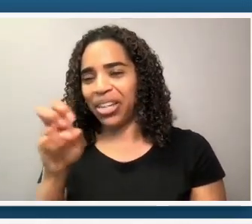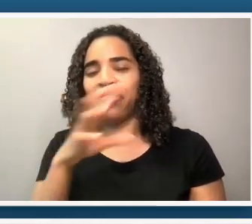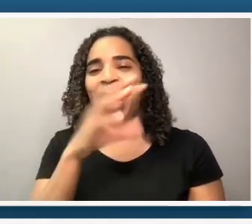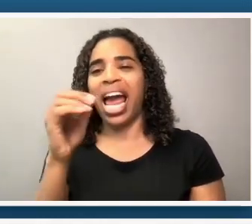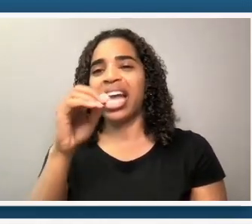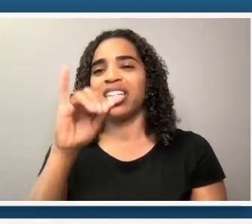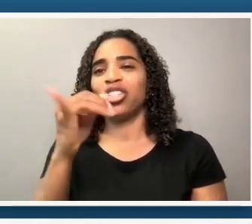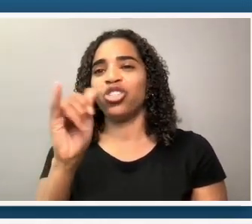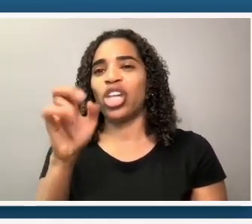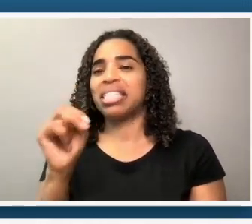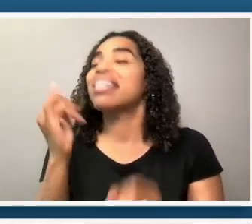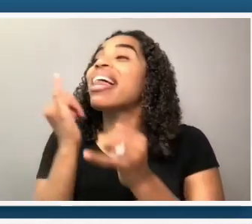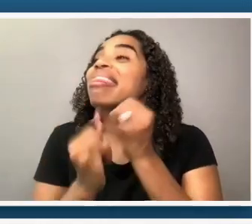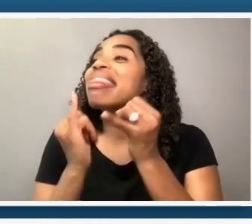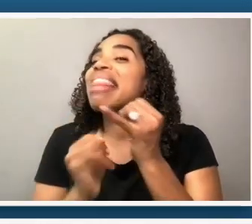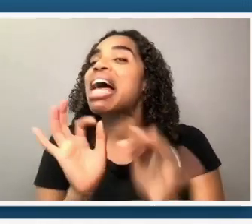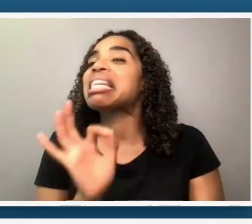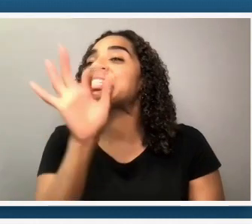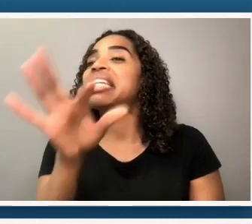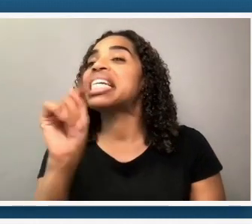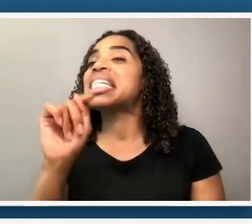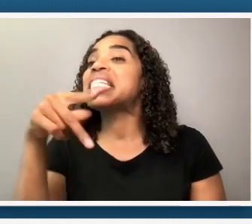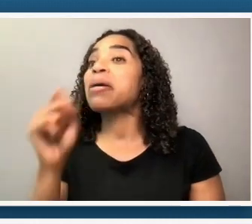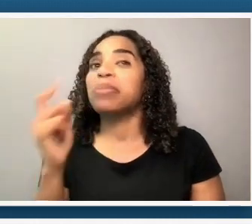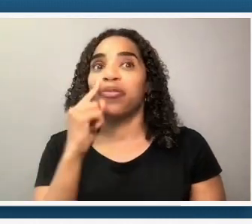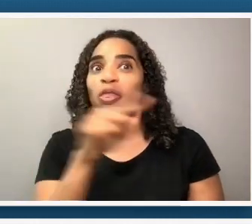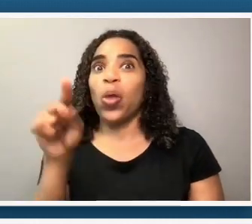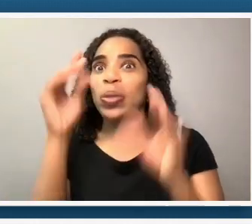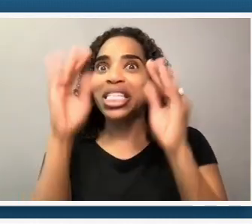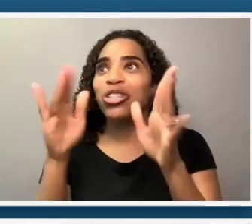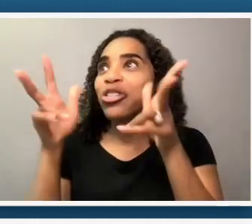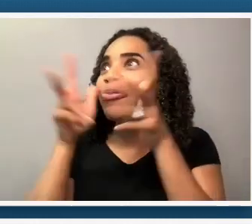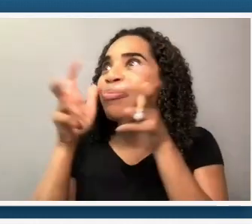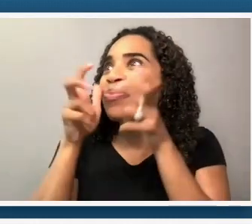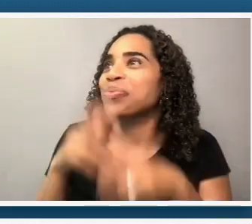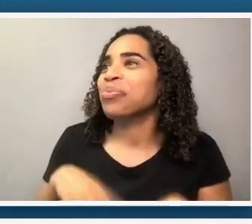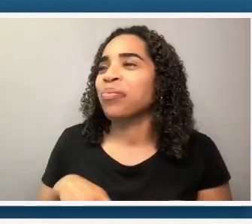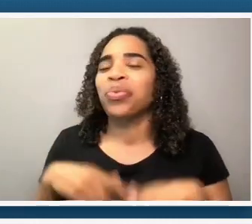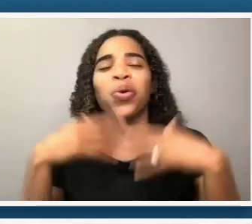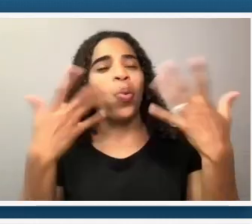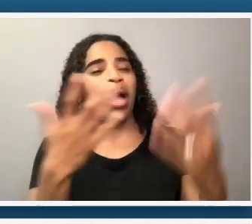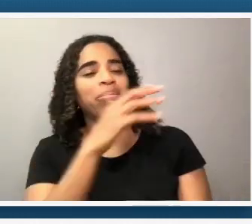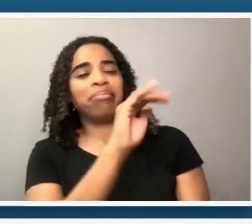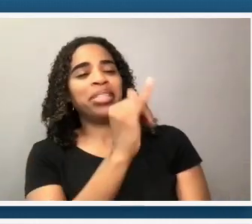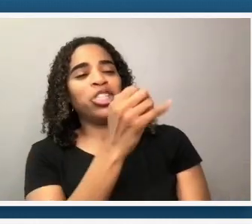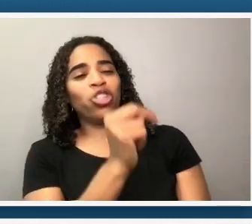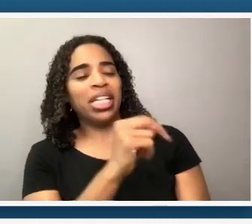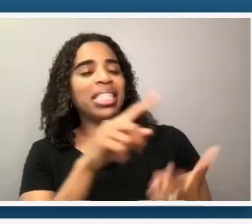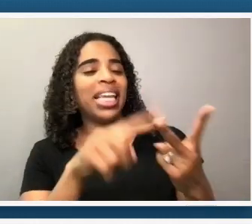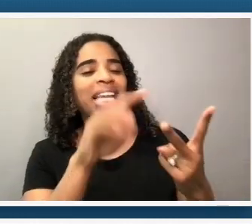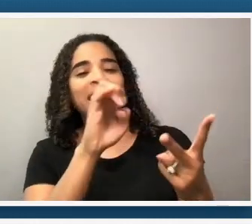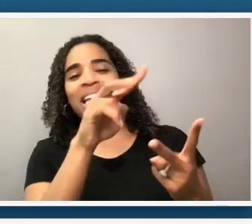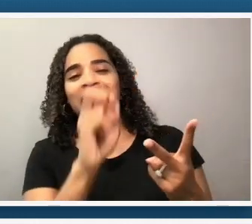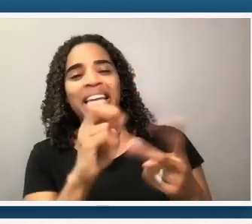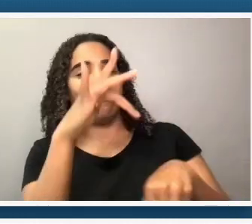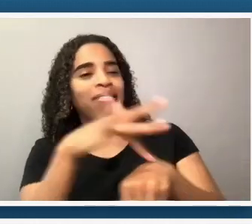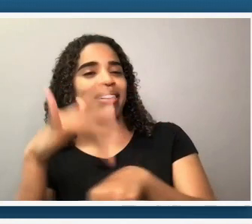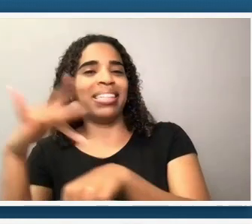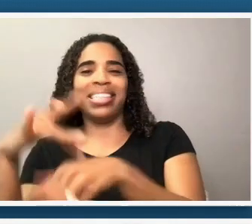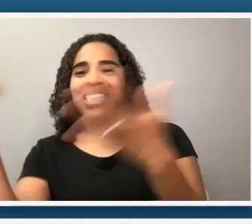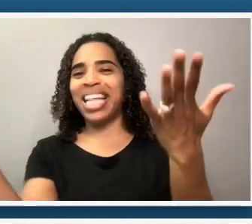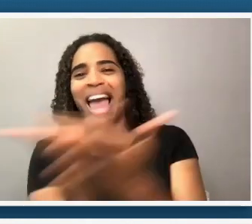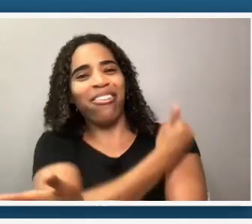have any final tips for educators watching? Well, it's tough to follow Eve and Jason because they really covered the waterfront in